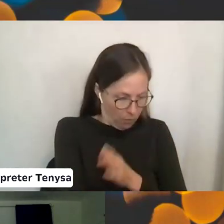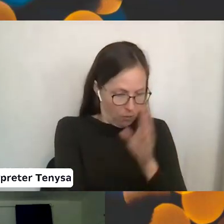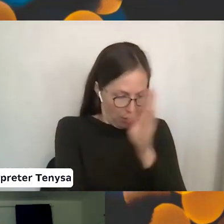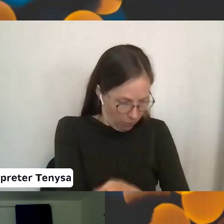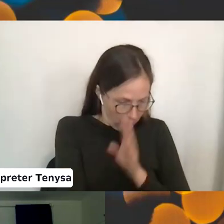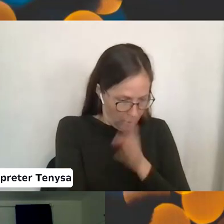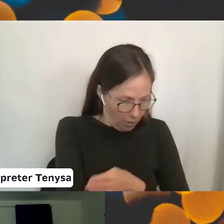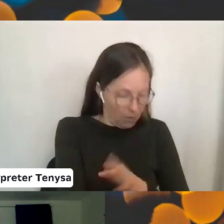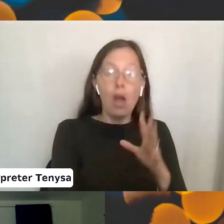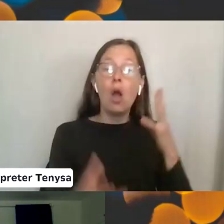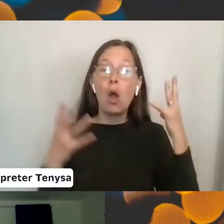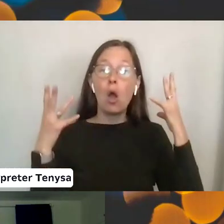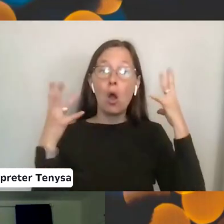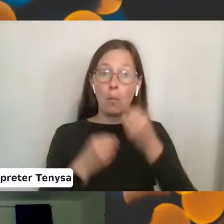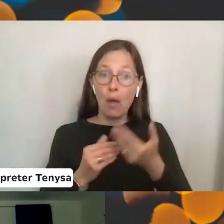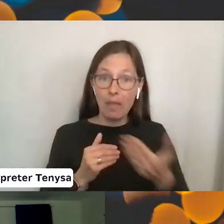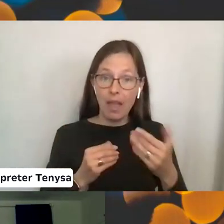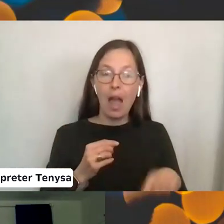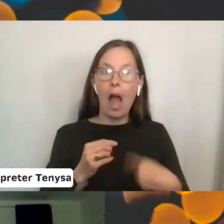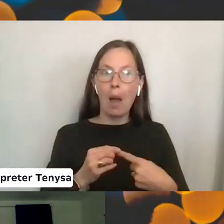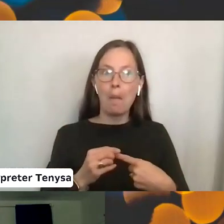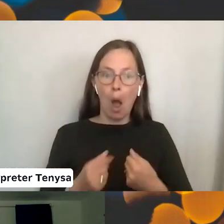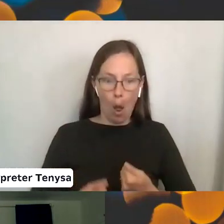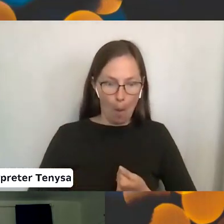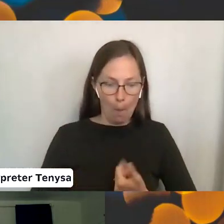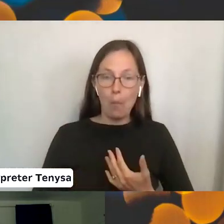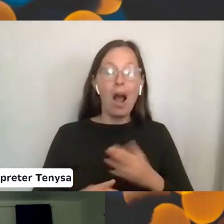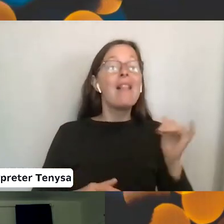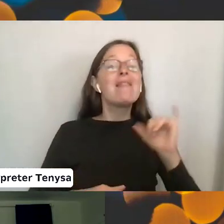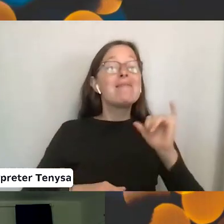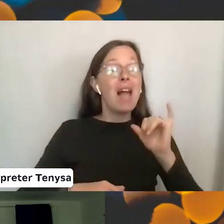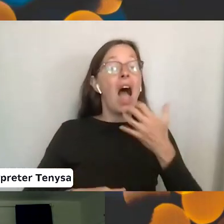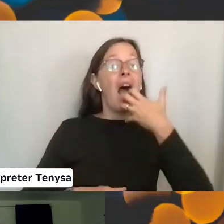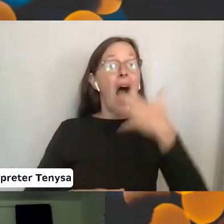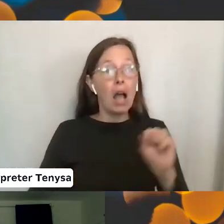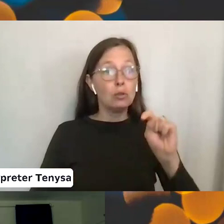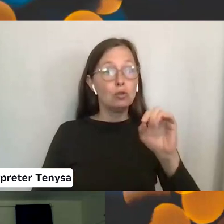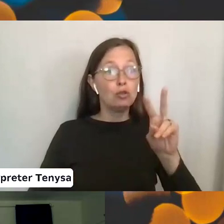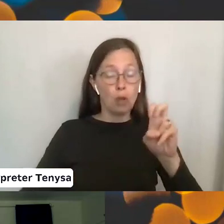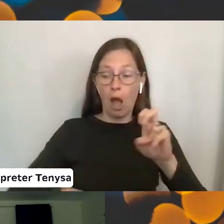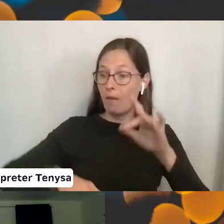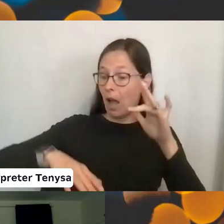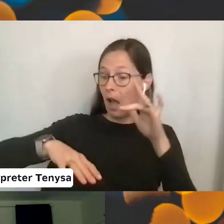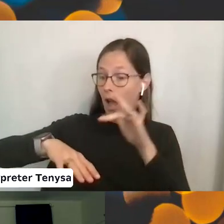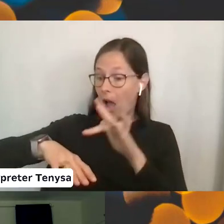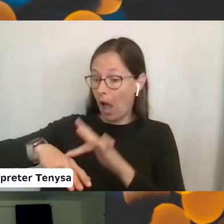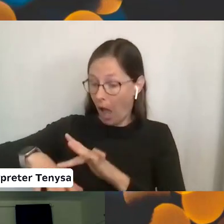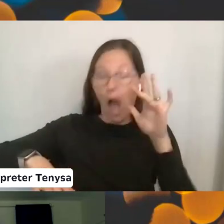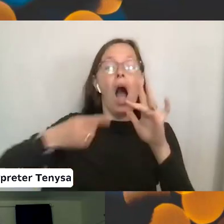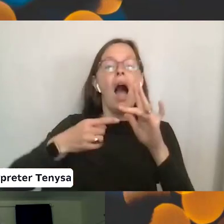And the beautiful thing about burning yourself on the stove is that now you know it's fucking